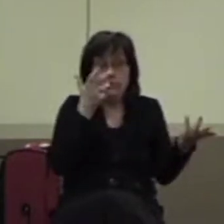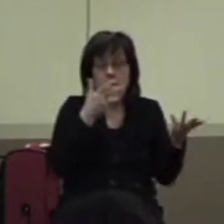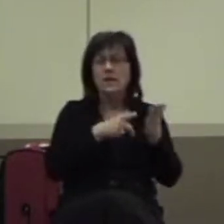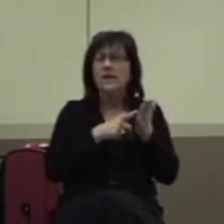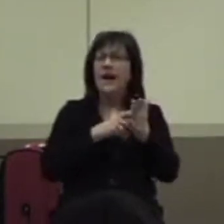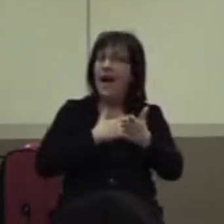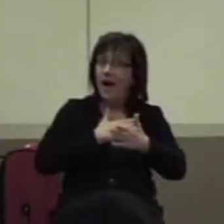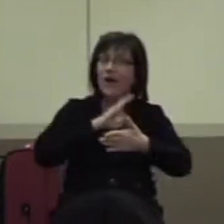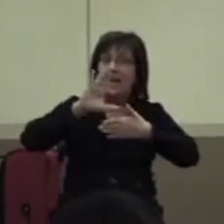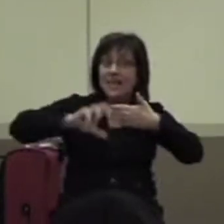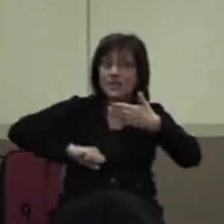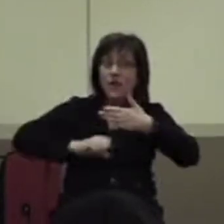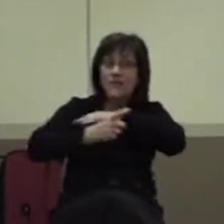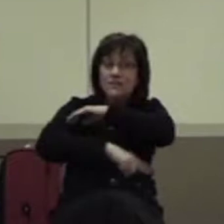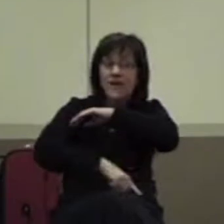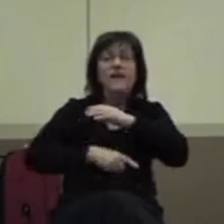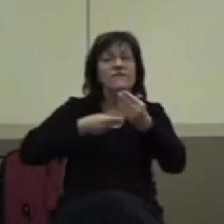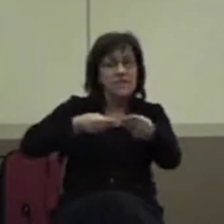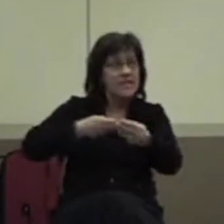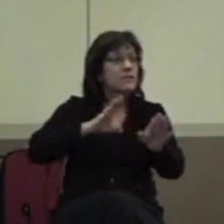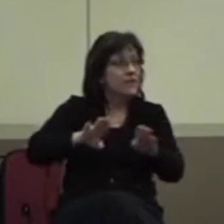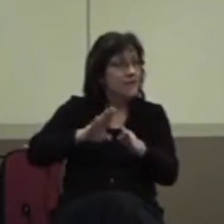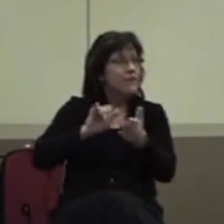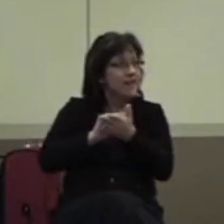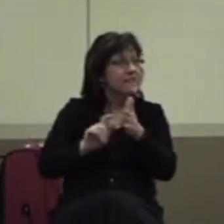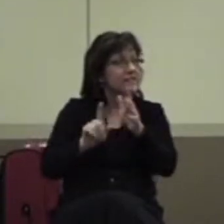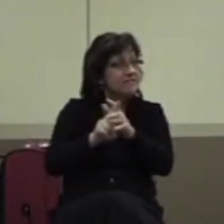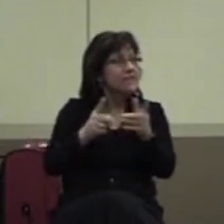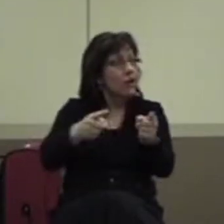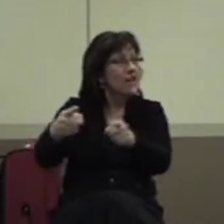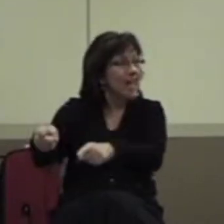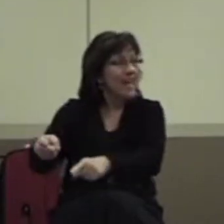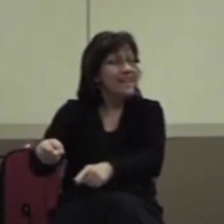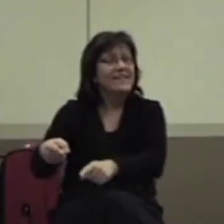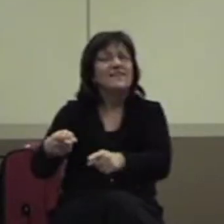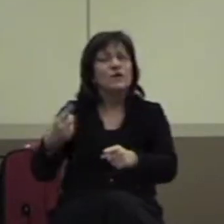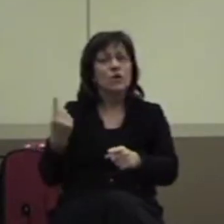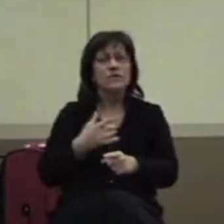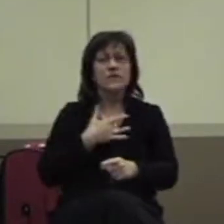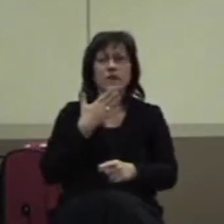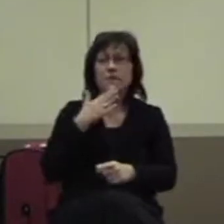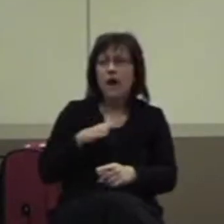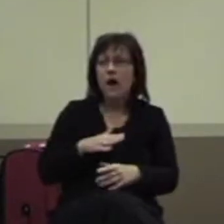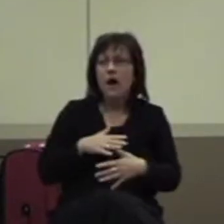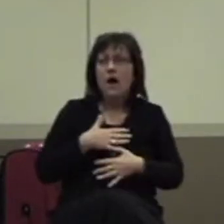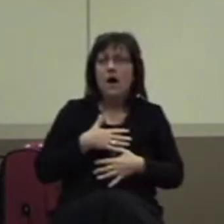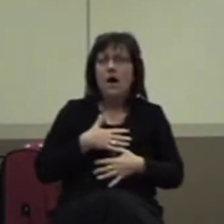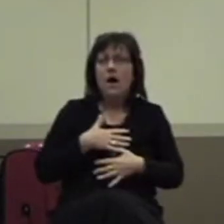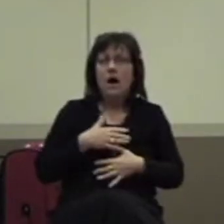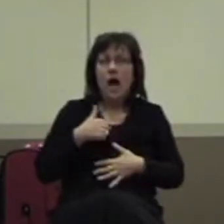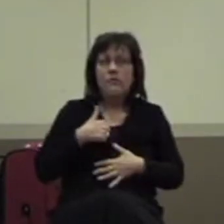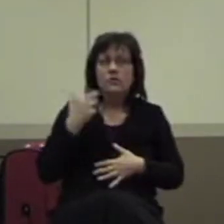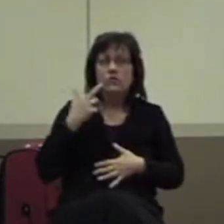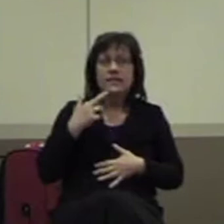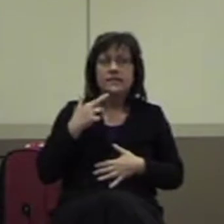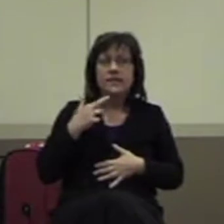consequences definitely feed the behavior that shows up. And we always feel bad when we figure out we're the